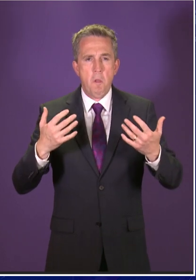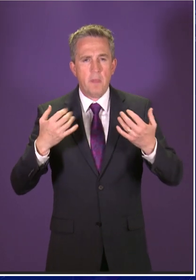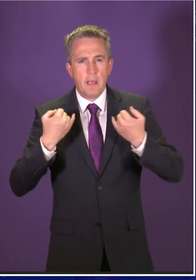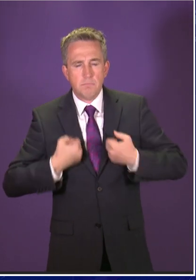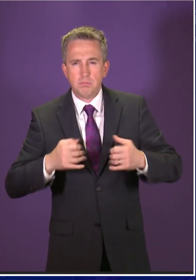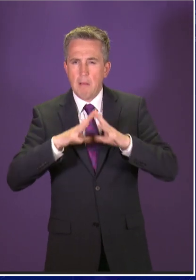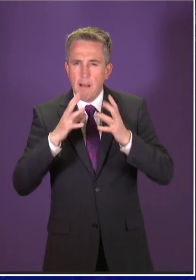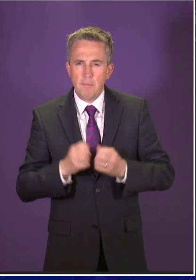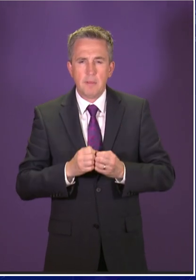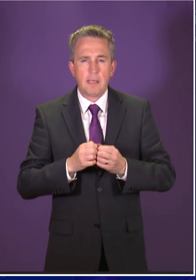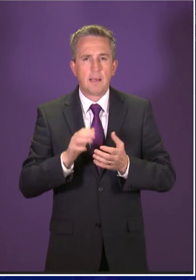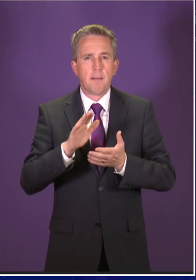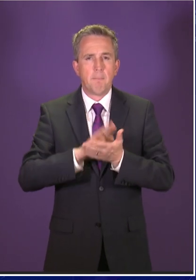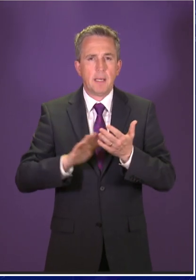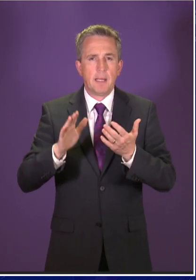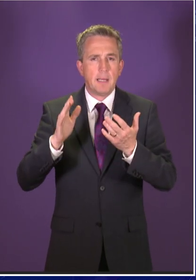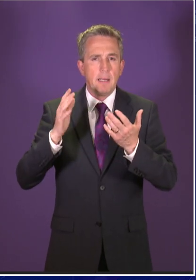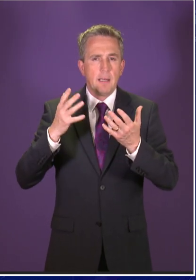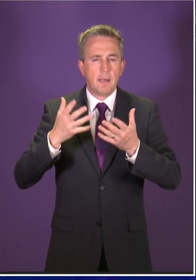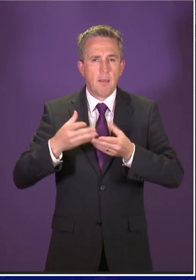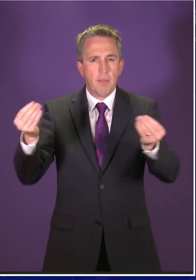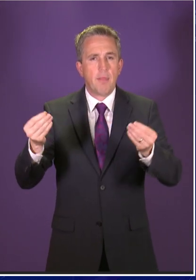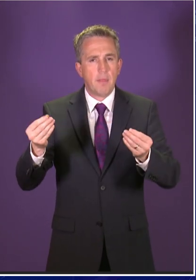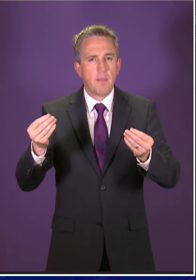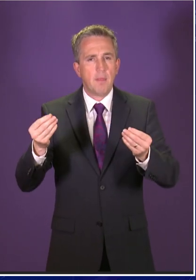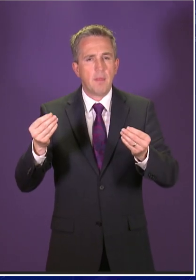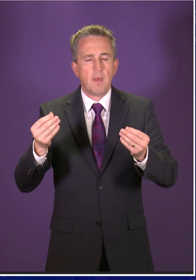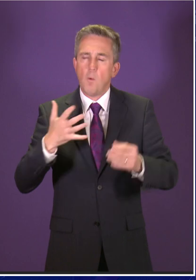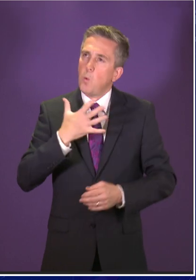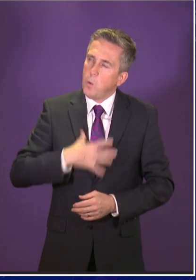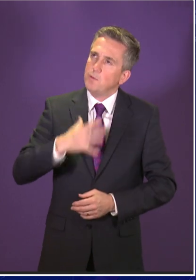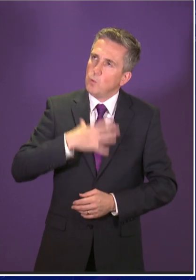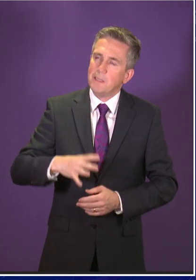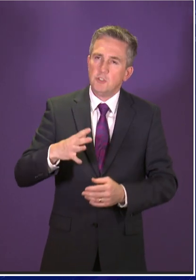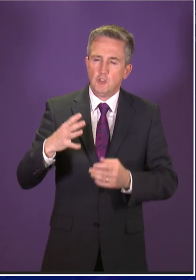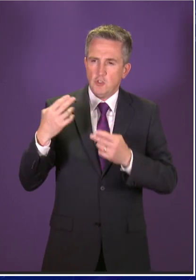to, 'tis a consummation devoutly to be wished.